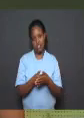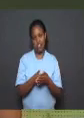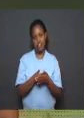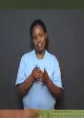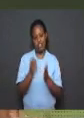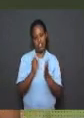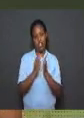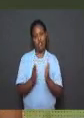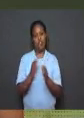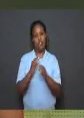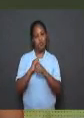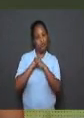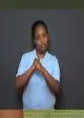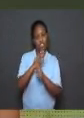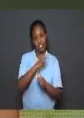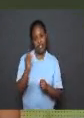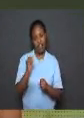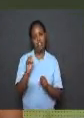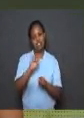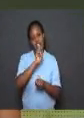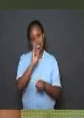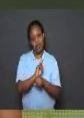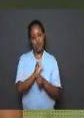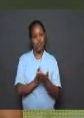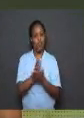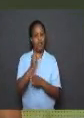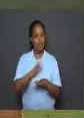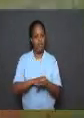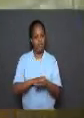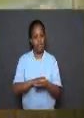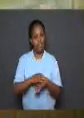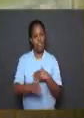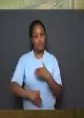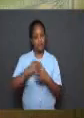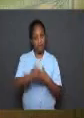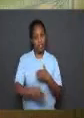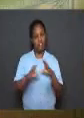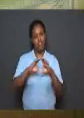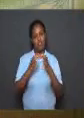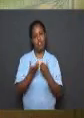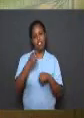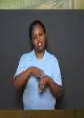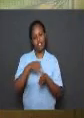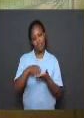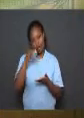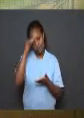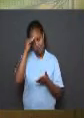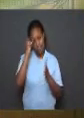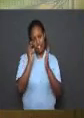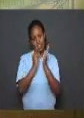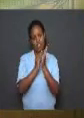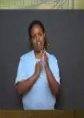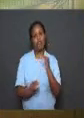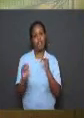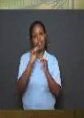lesson on judicial protection of the rights of citizens. Next time, we will